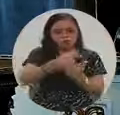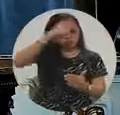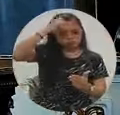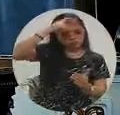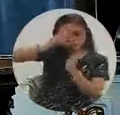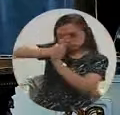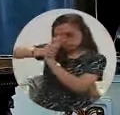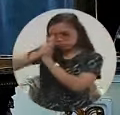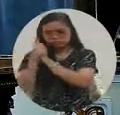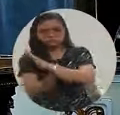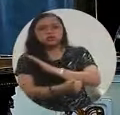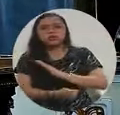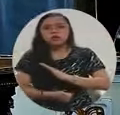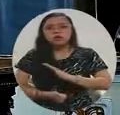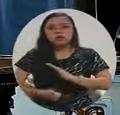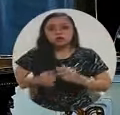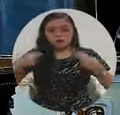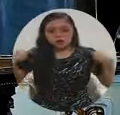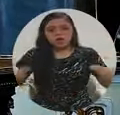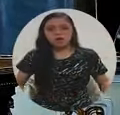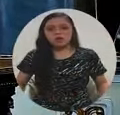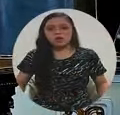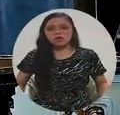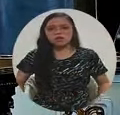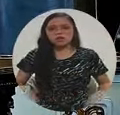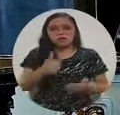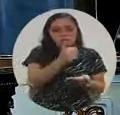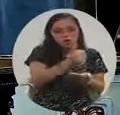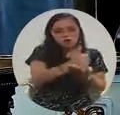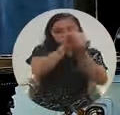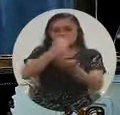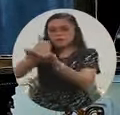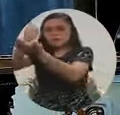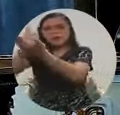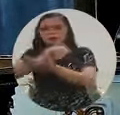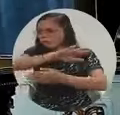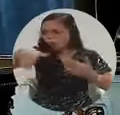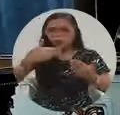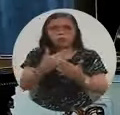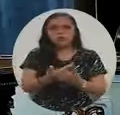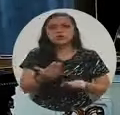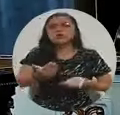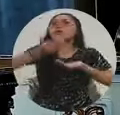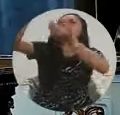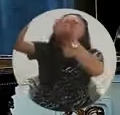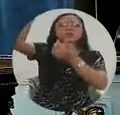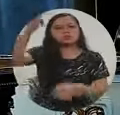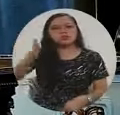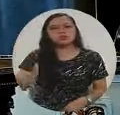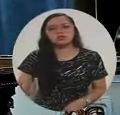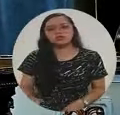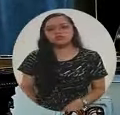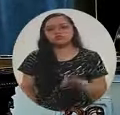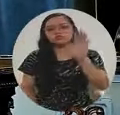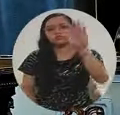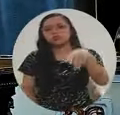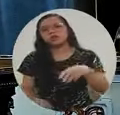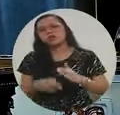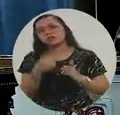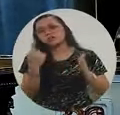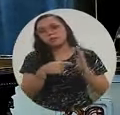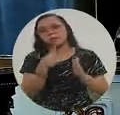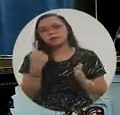skill, your talent, your health, your ability, your family, everything. Every time